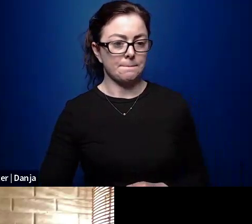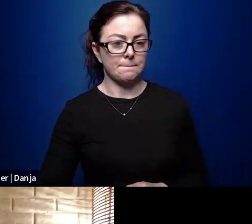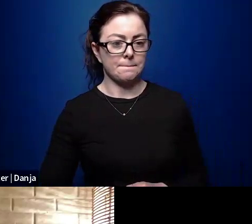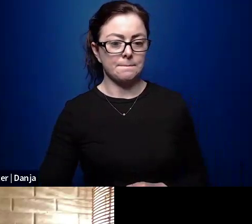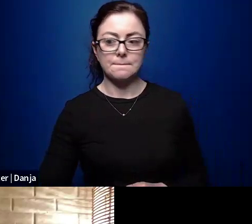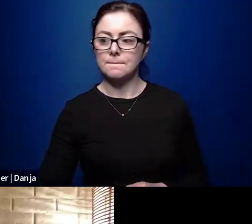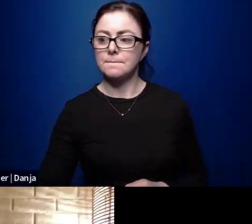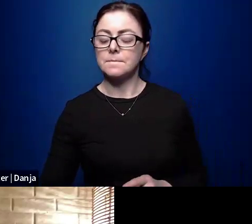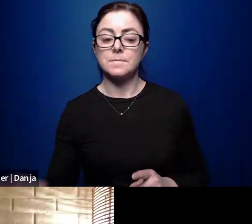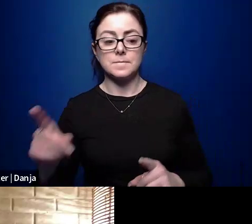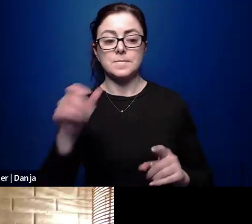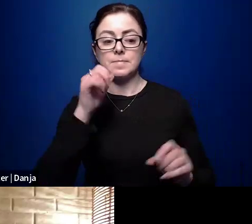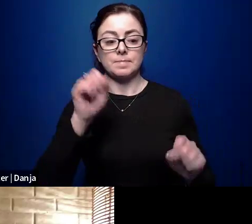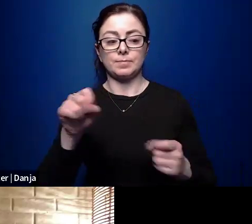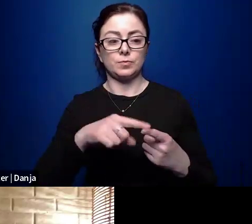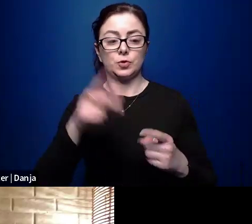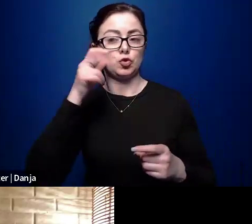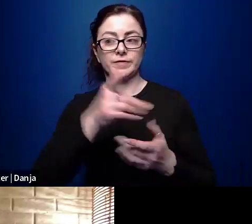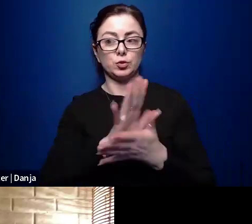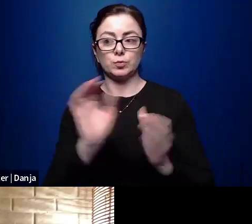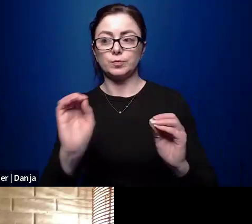Emily, we are not hearing anything.